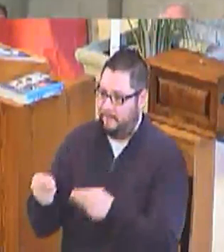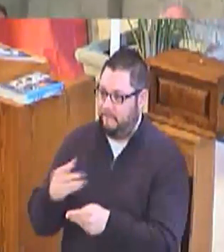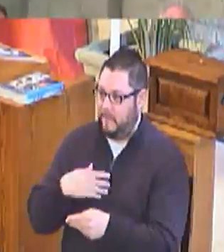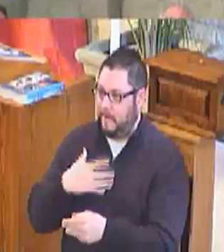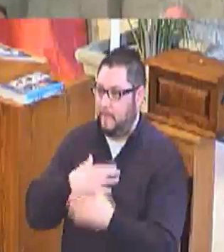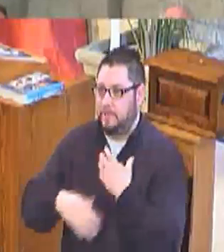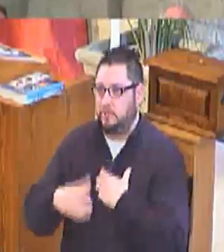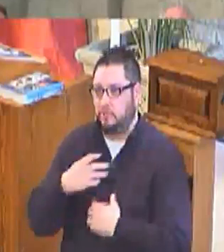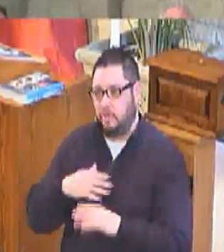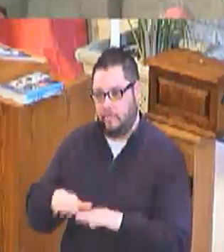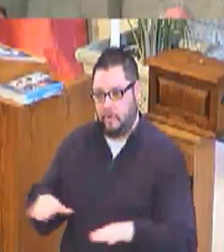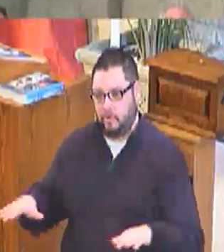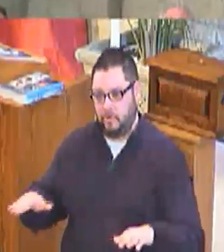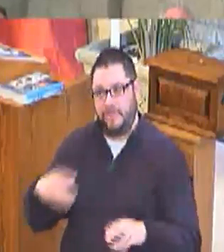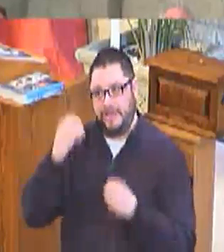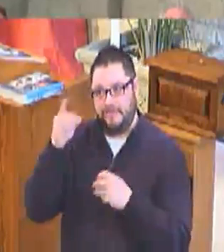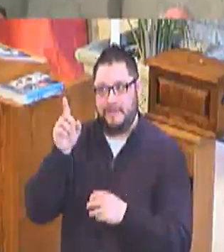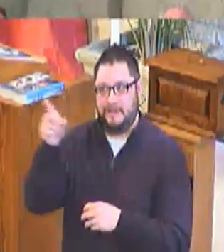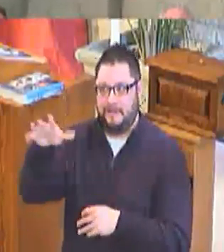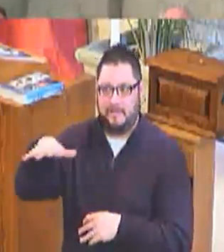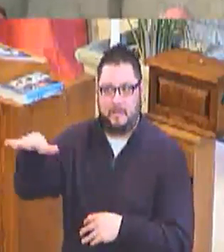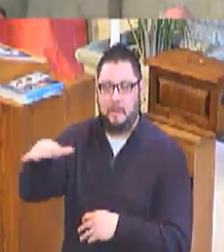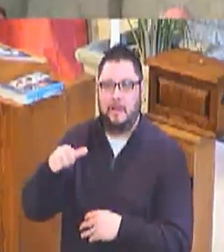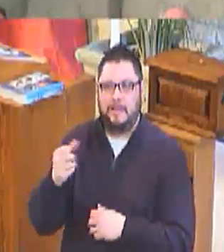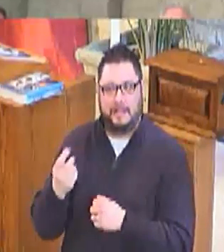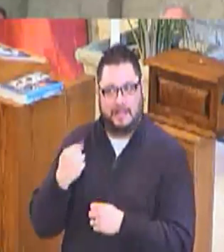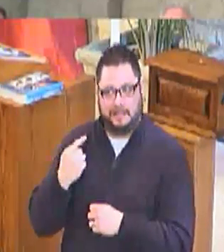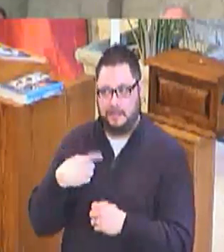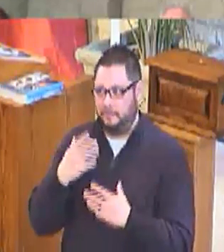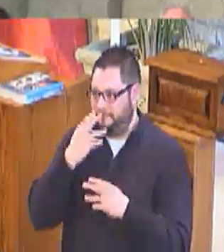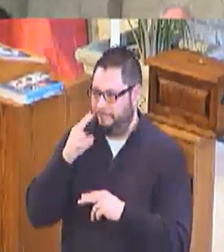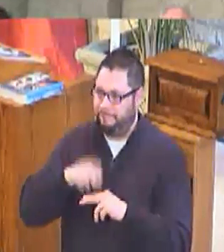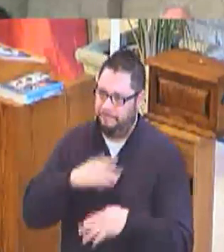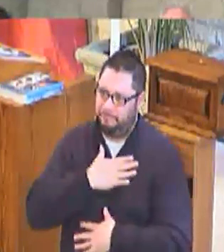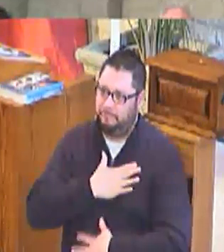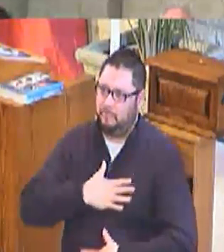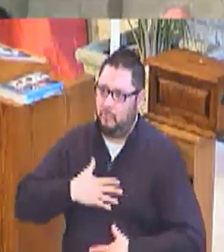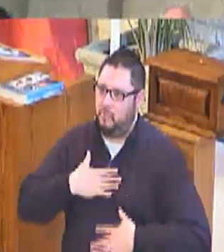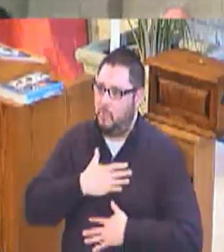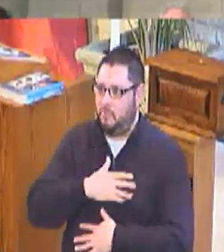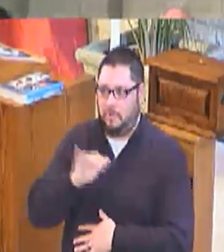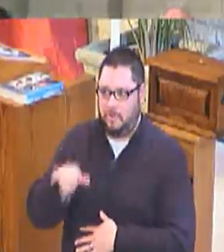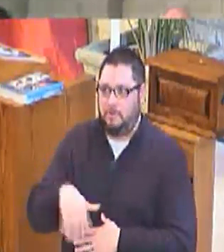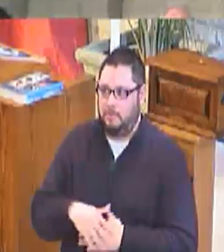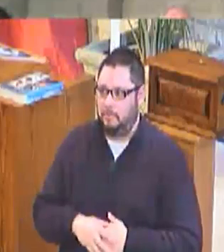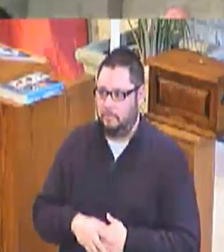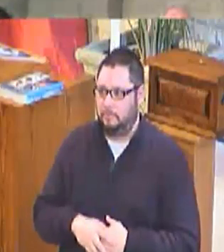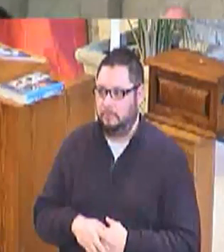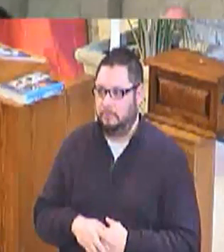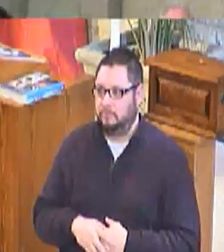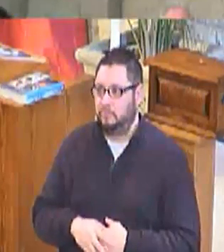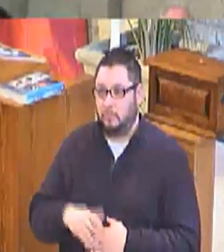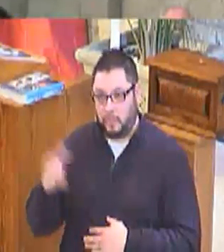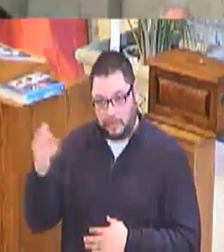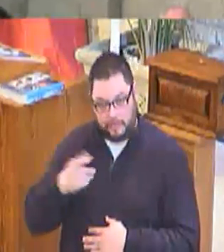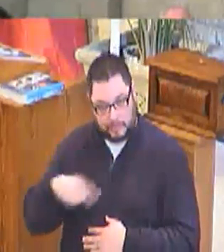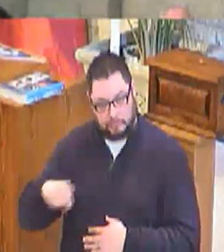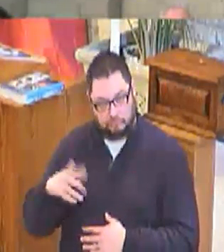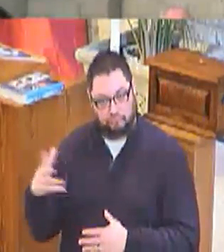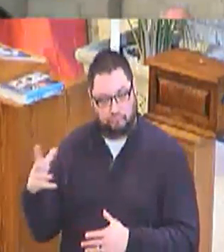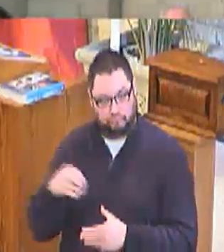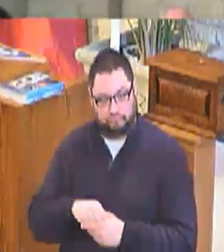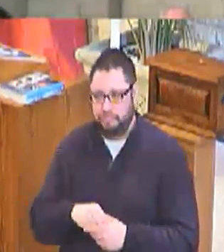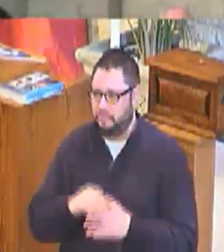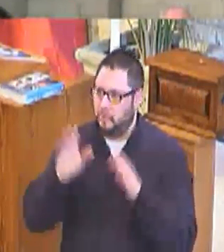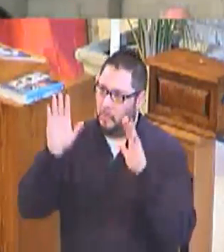Children. There's information out on the garden court. Last year, we had so much fun with this. We had so much fun, and so we invite you to participate. What a